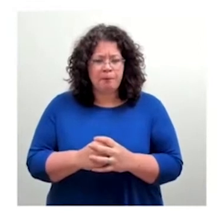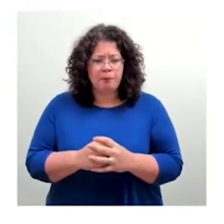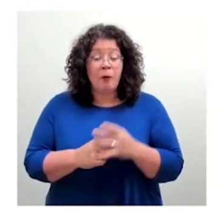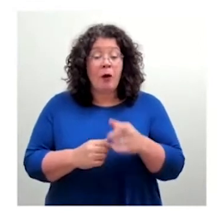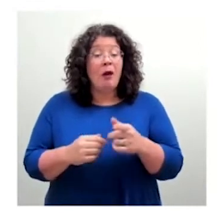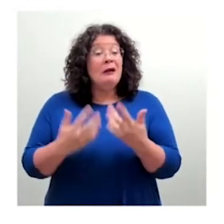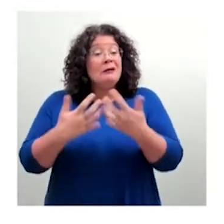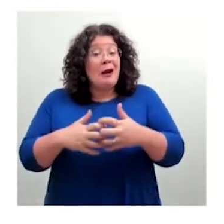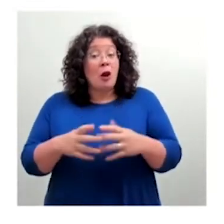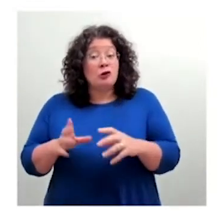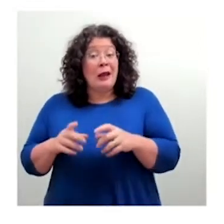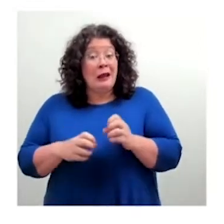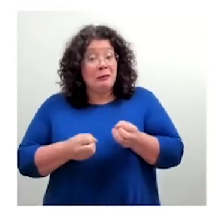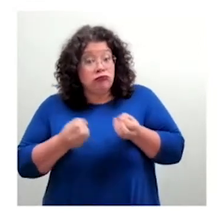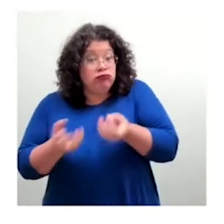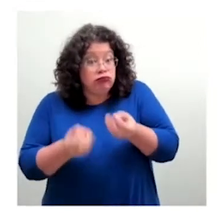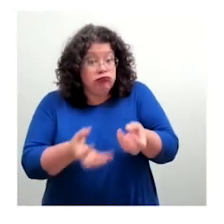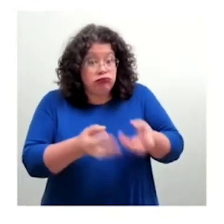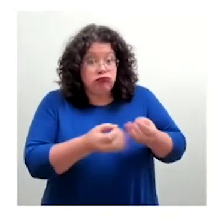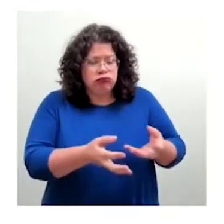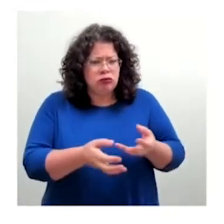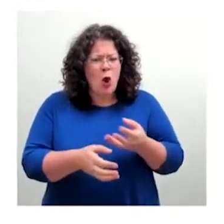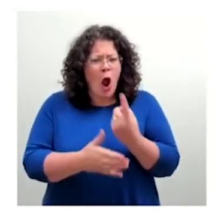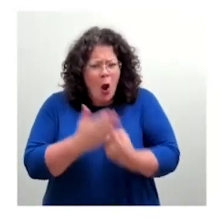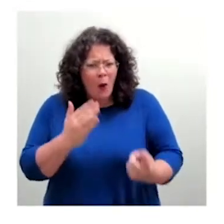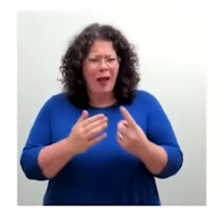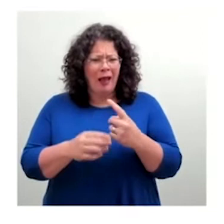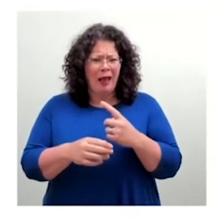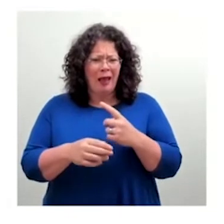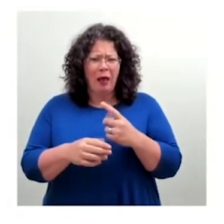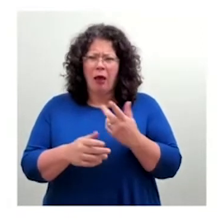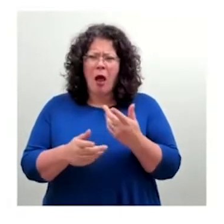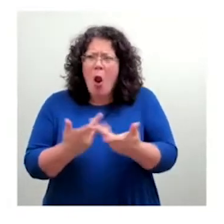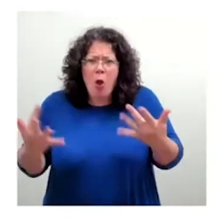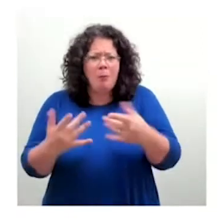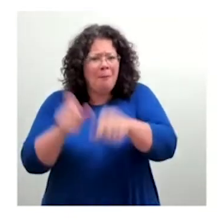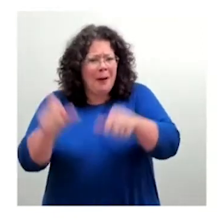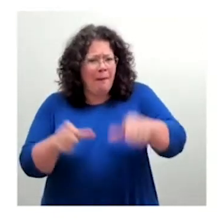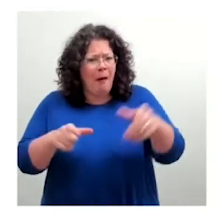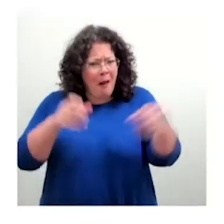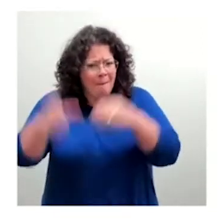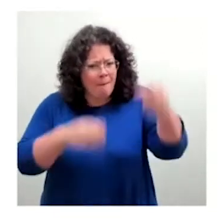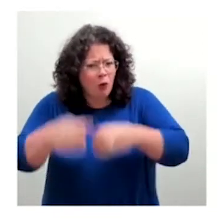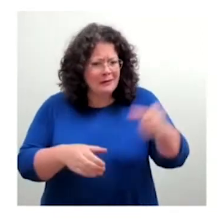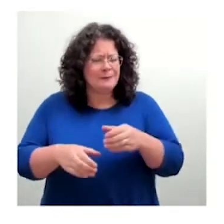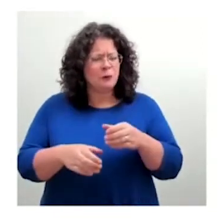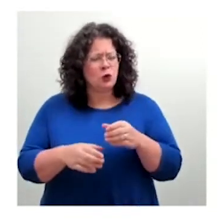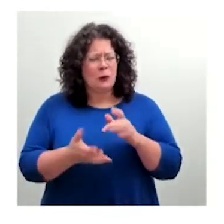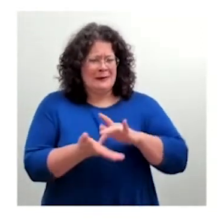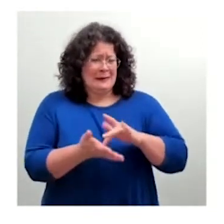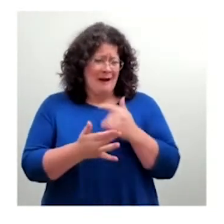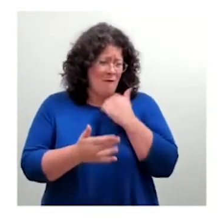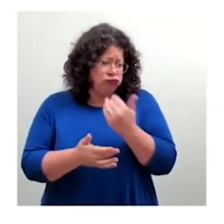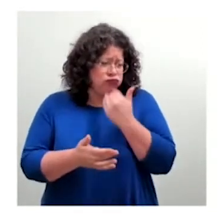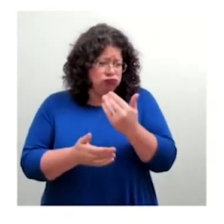are accessible. So I think with that, Joanna, I'll sort of leave it at that and just say that we know what makes